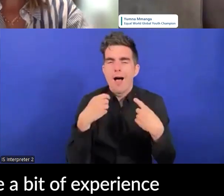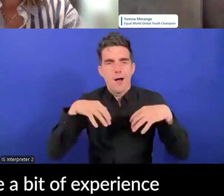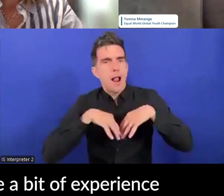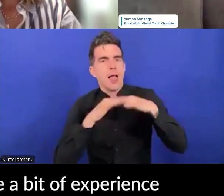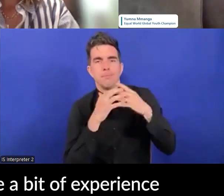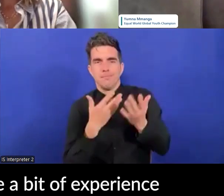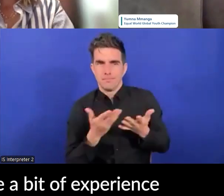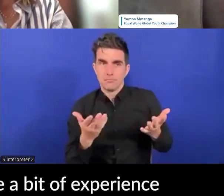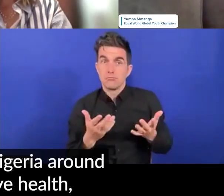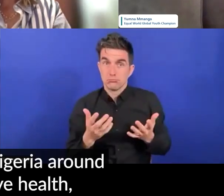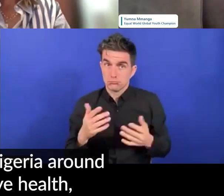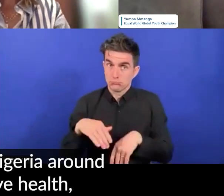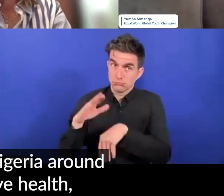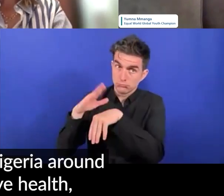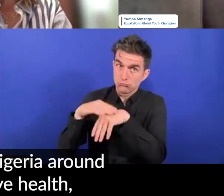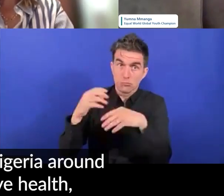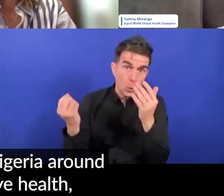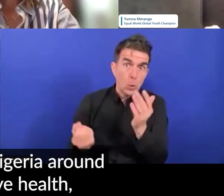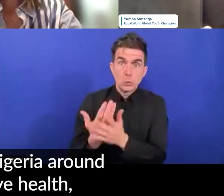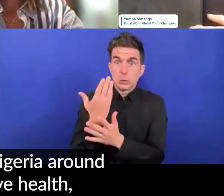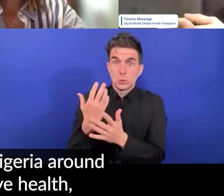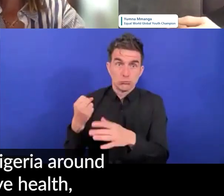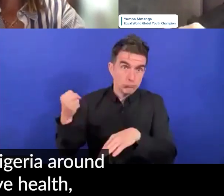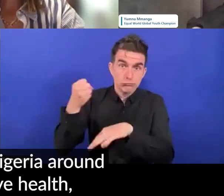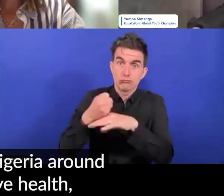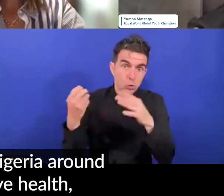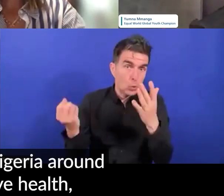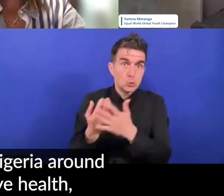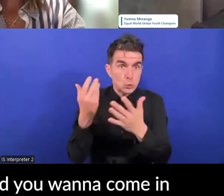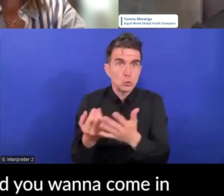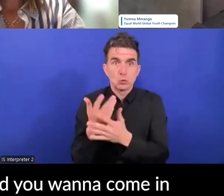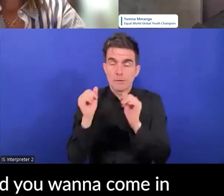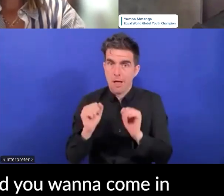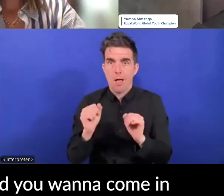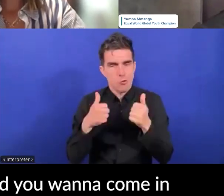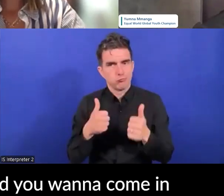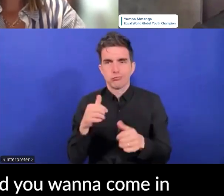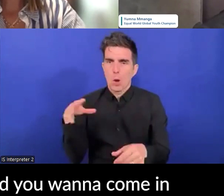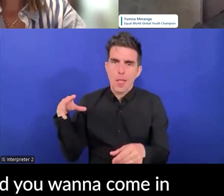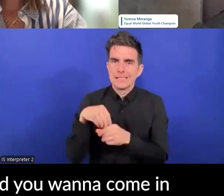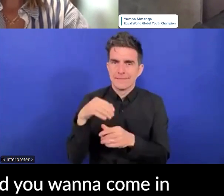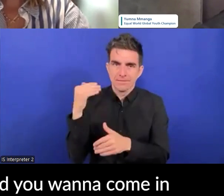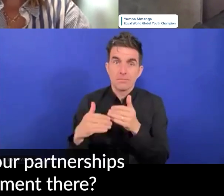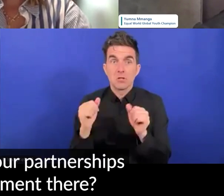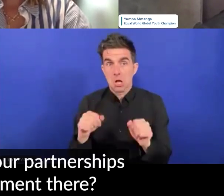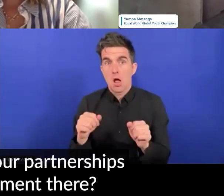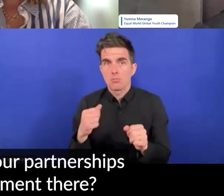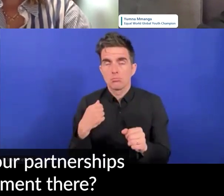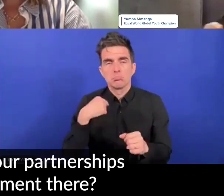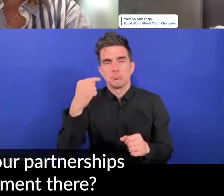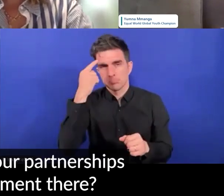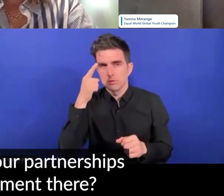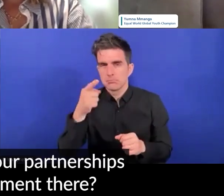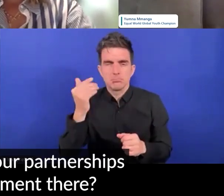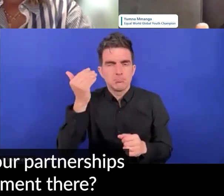you have a bit of experience working in Nigeria around that in eye health, not education, but did you want to come in to